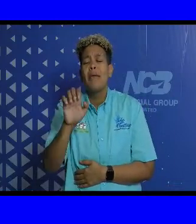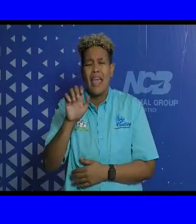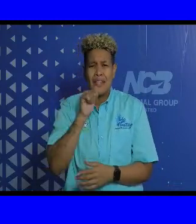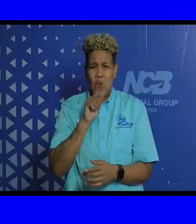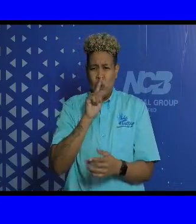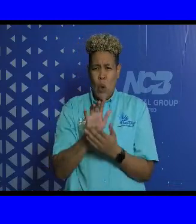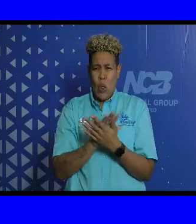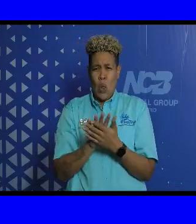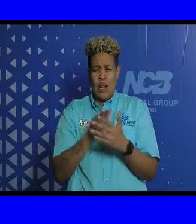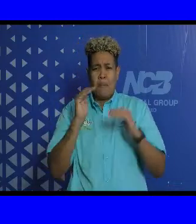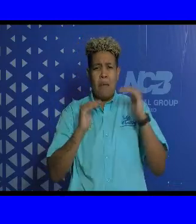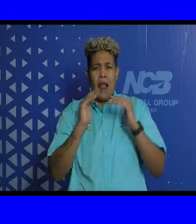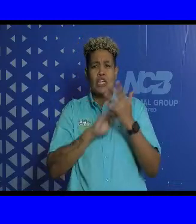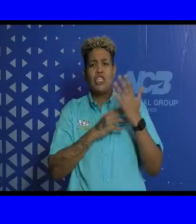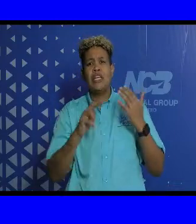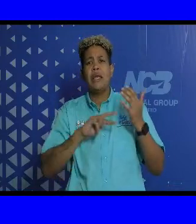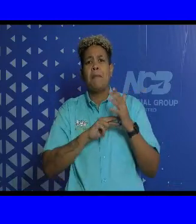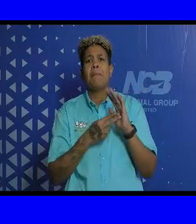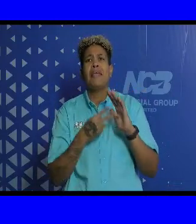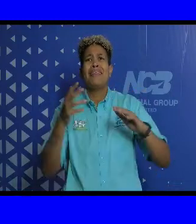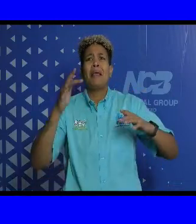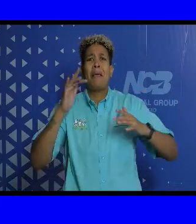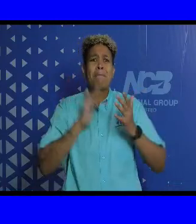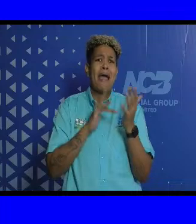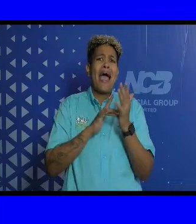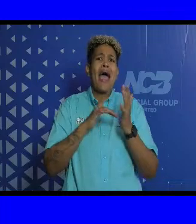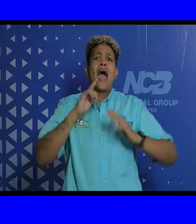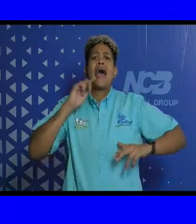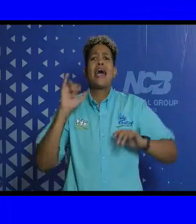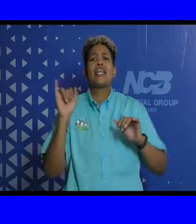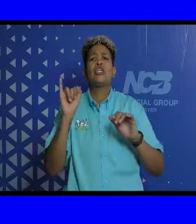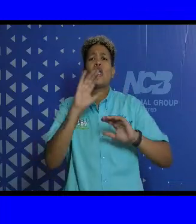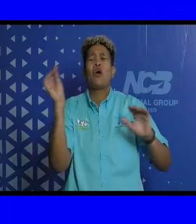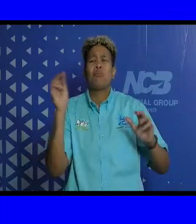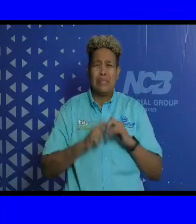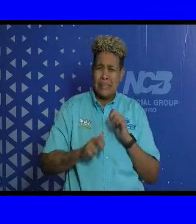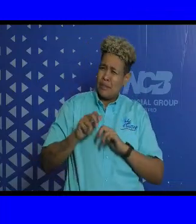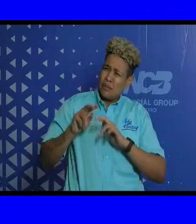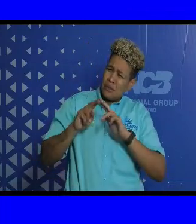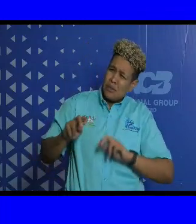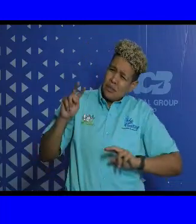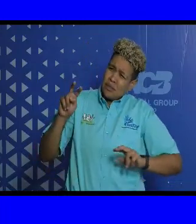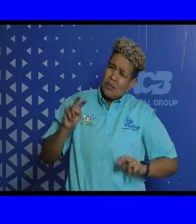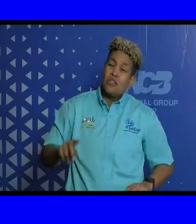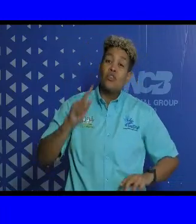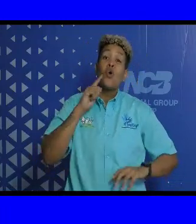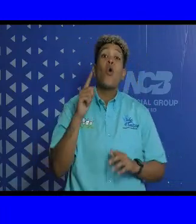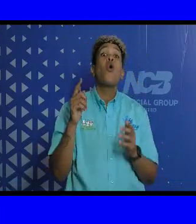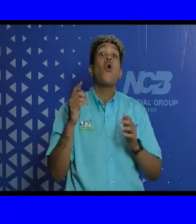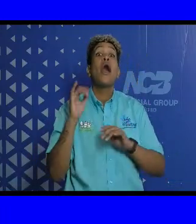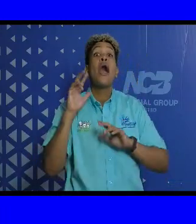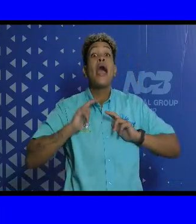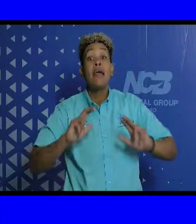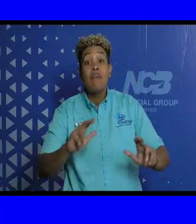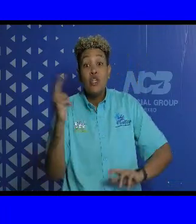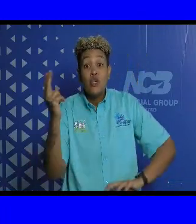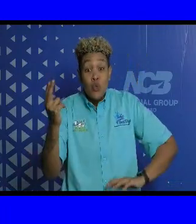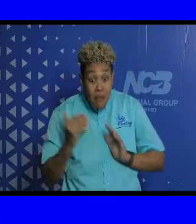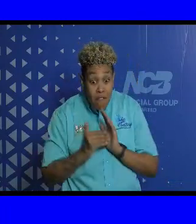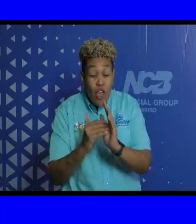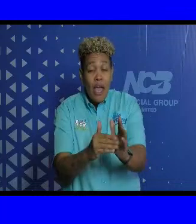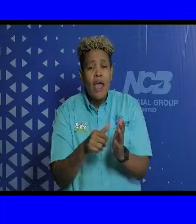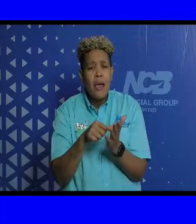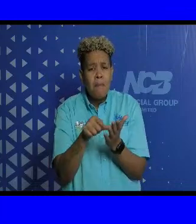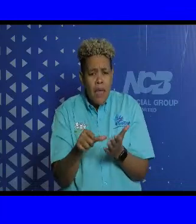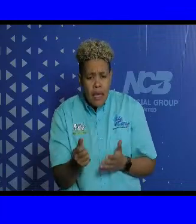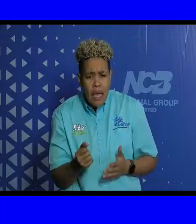make banks and insurance companies difficult to analyze. So investors use the frequency and the amount of dividend payments as